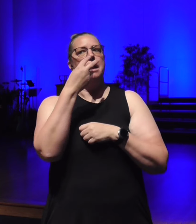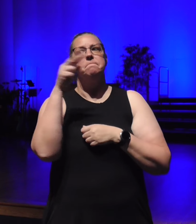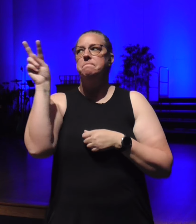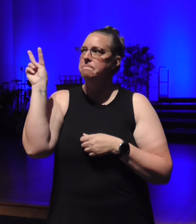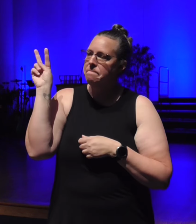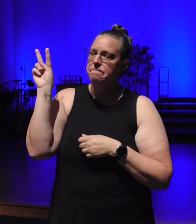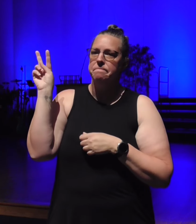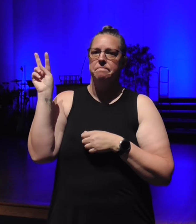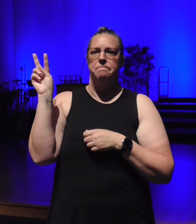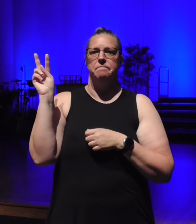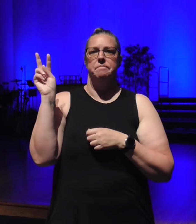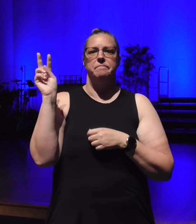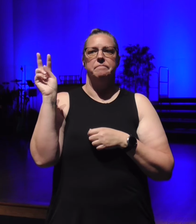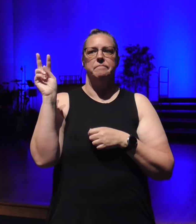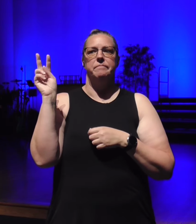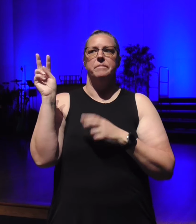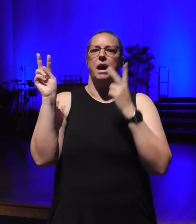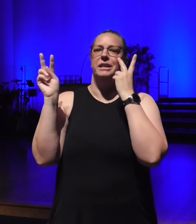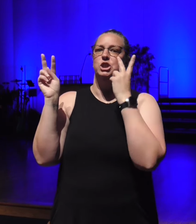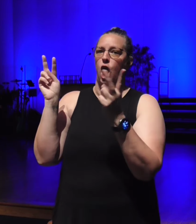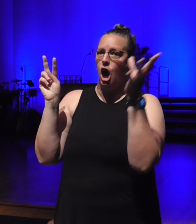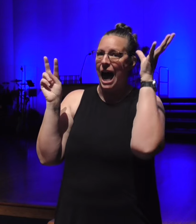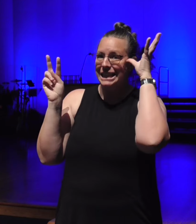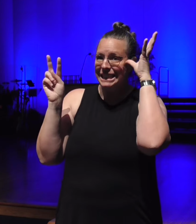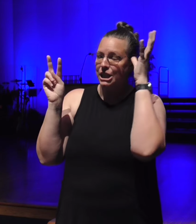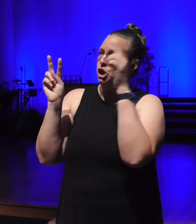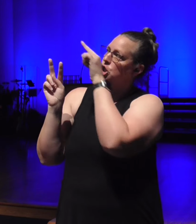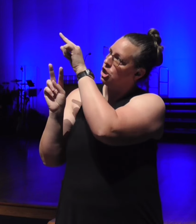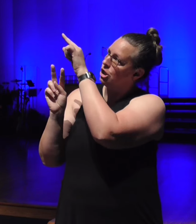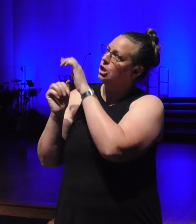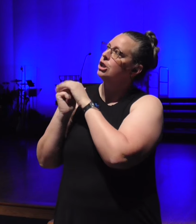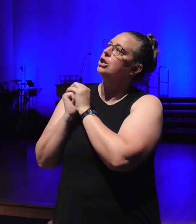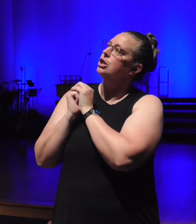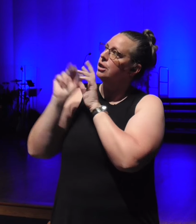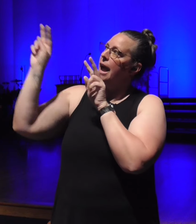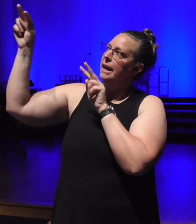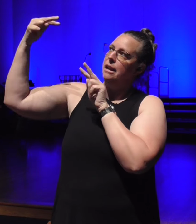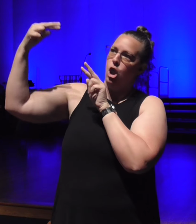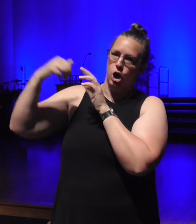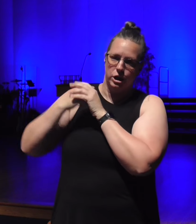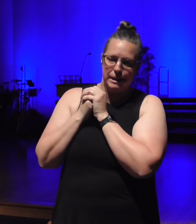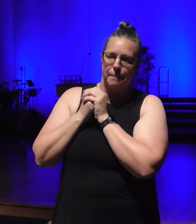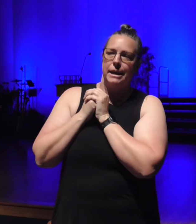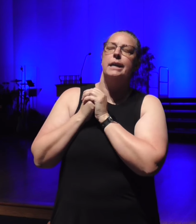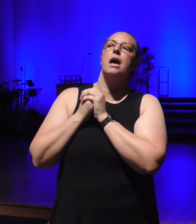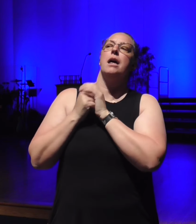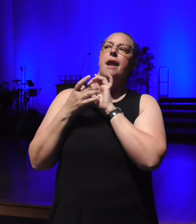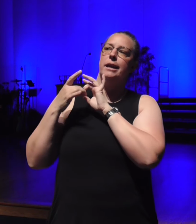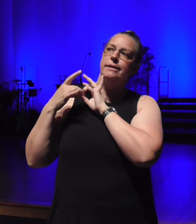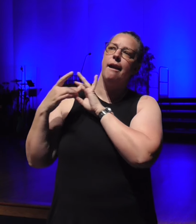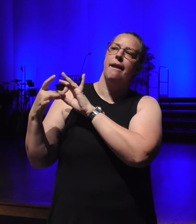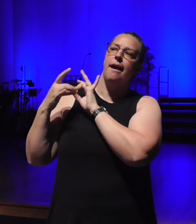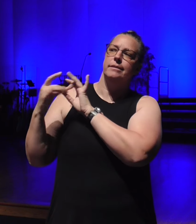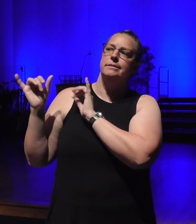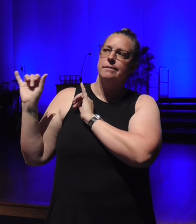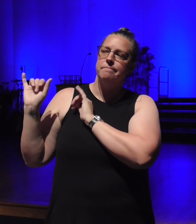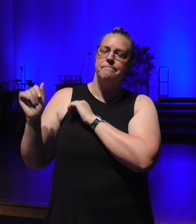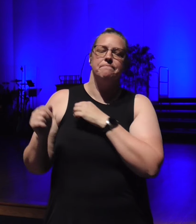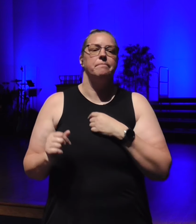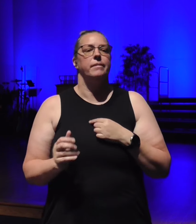to see the gaze of a deer connecting back with me. And as I was researching one